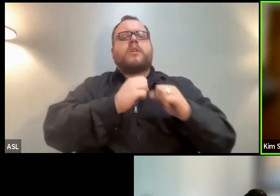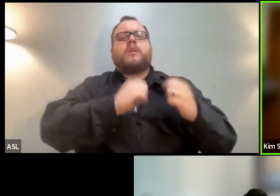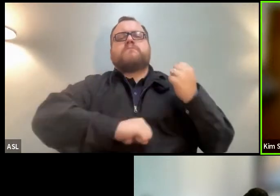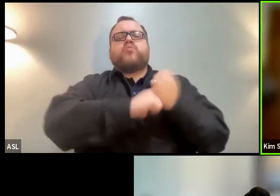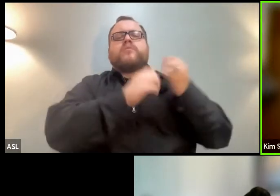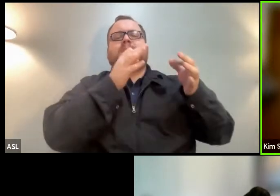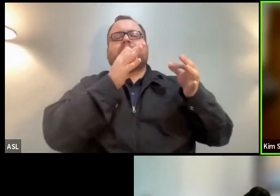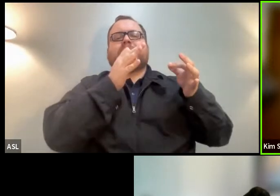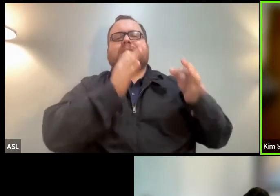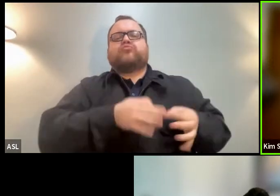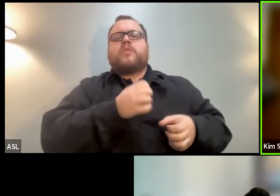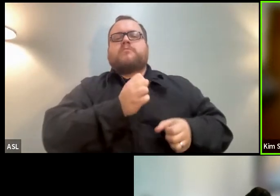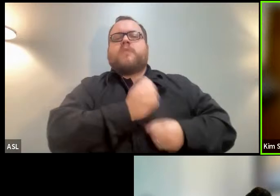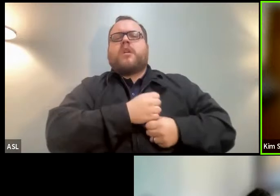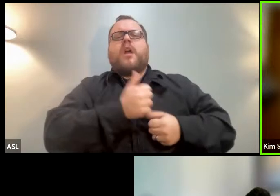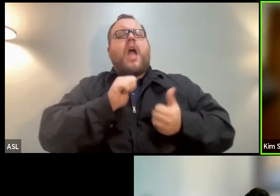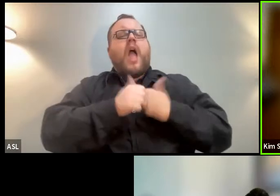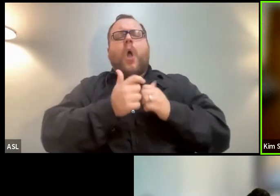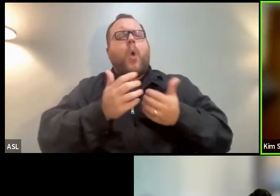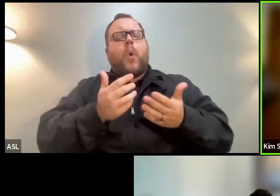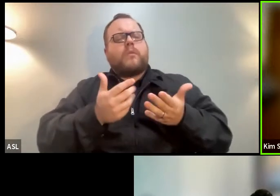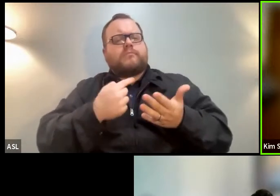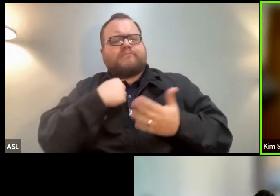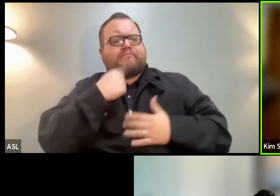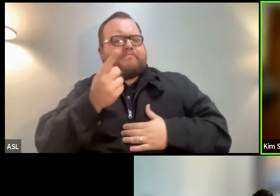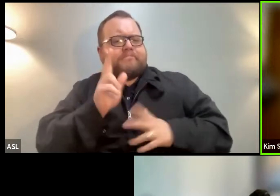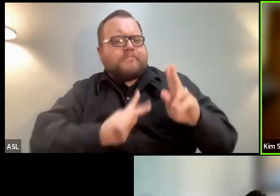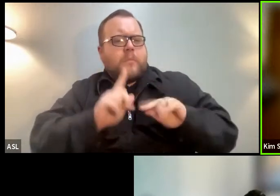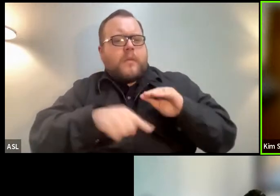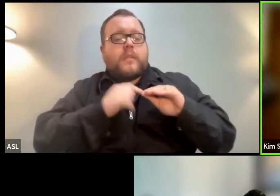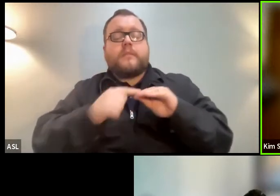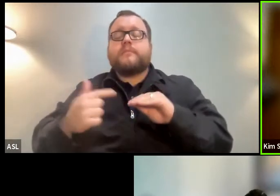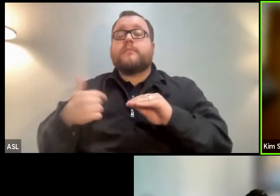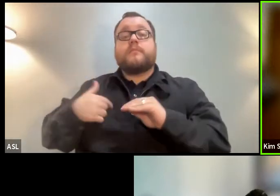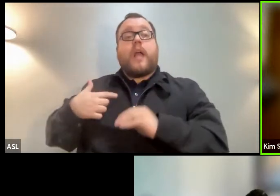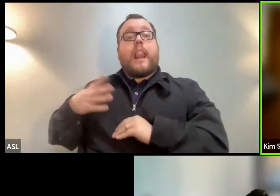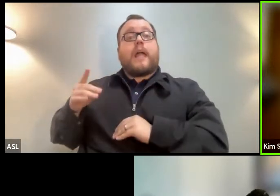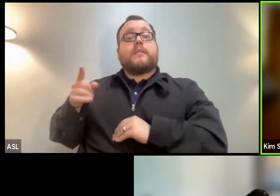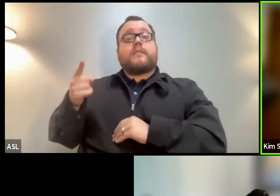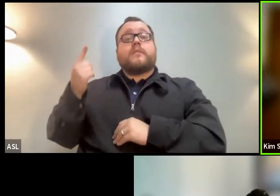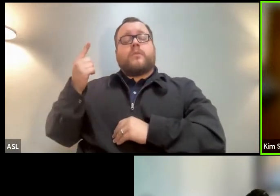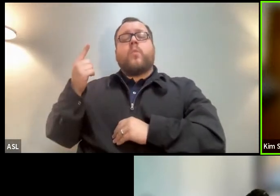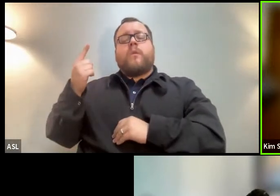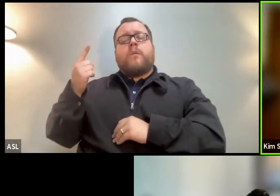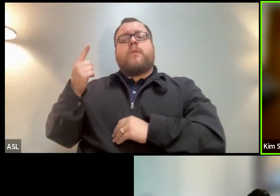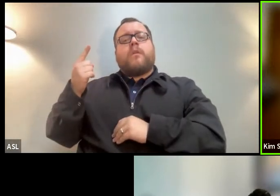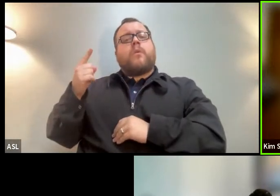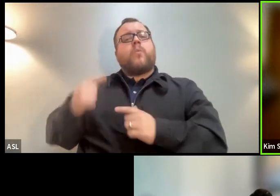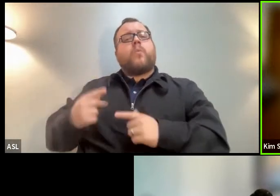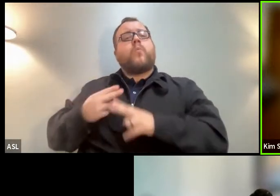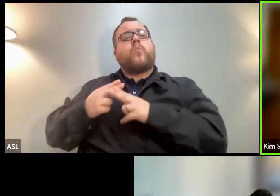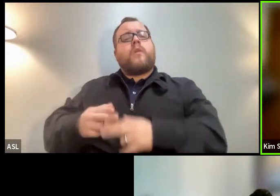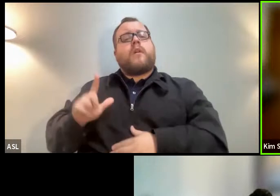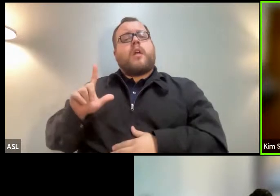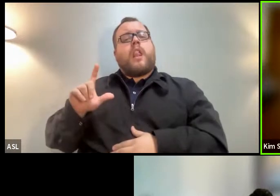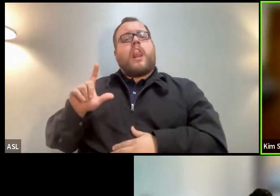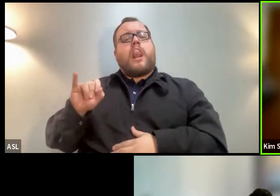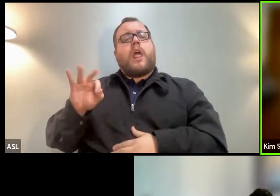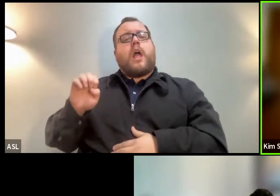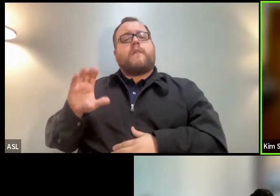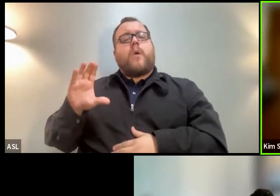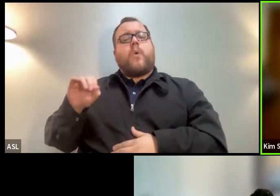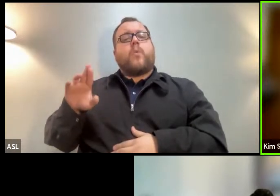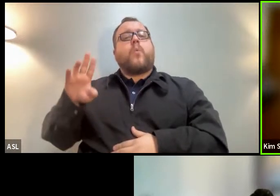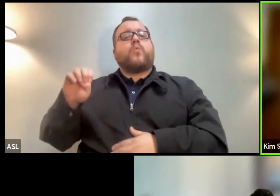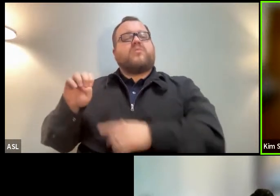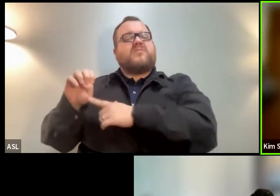I really like the life course material that comes from, I